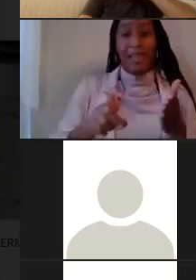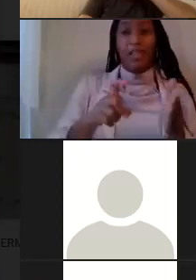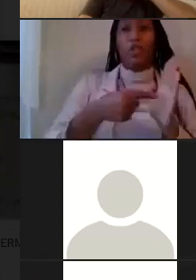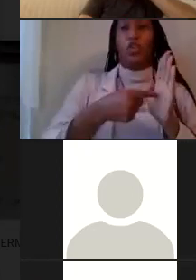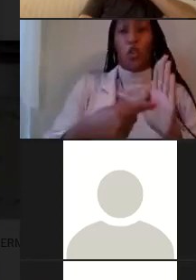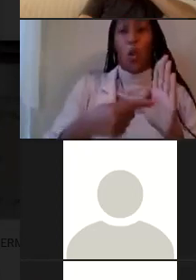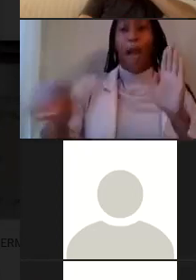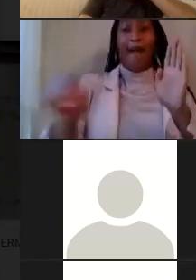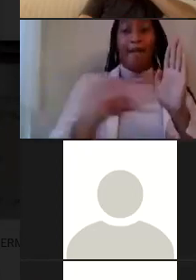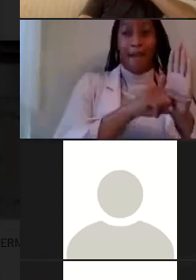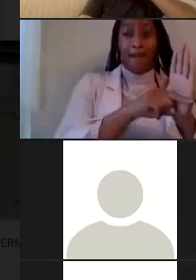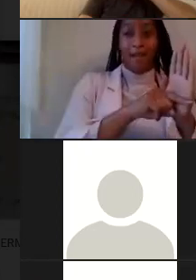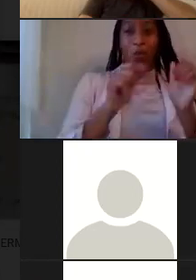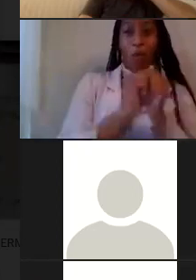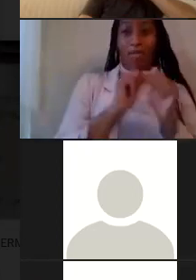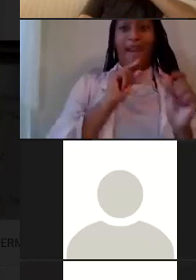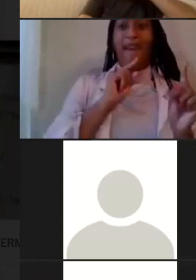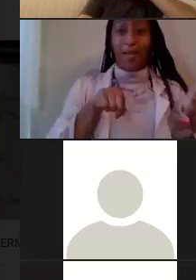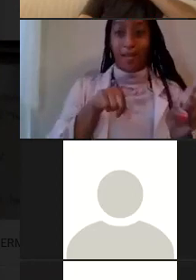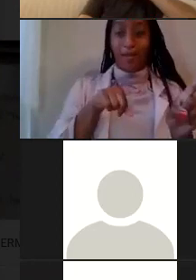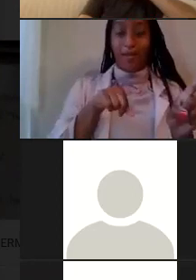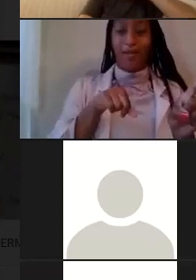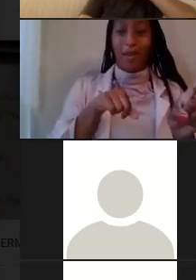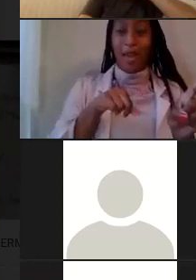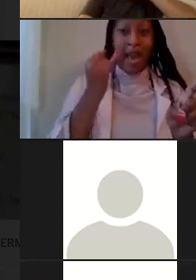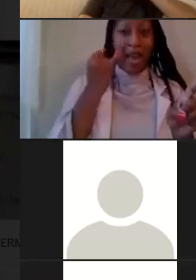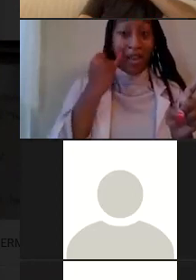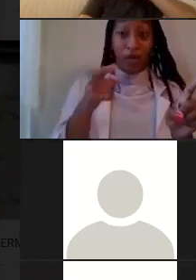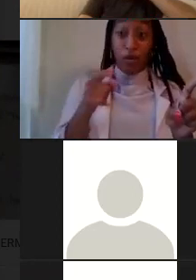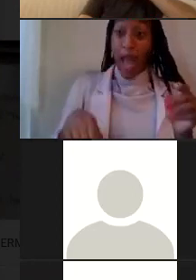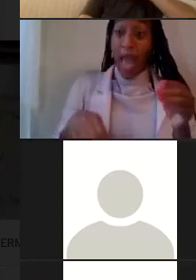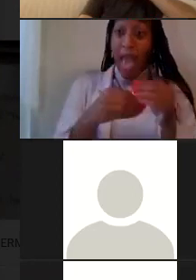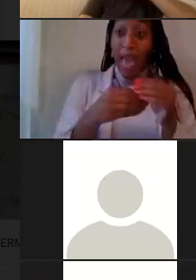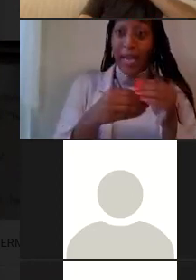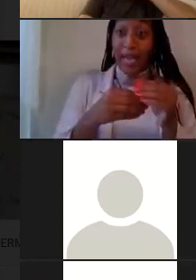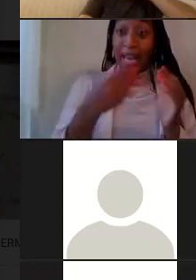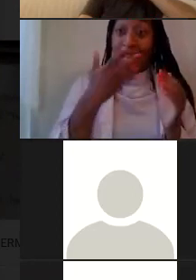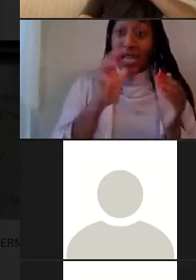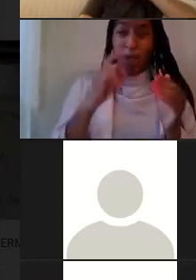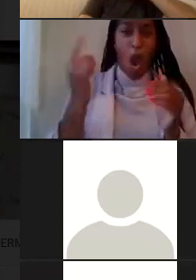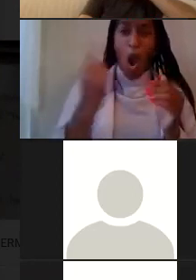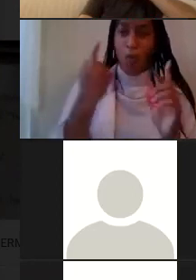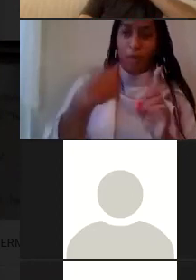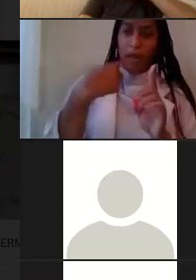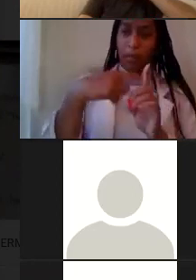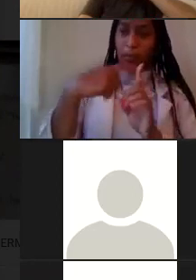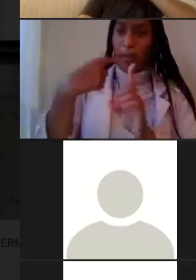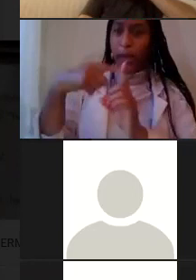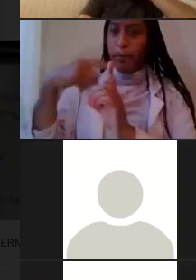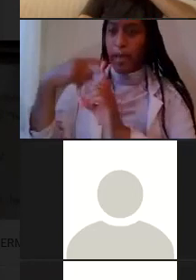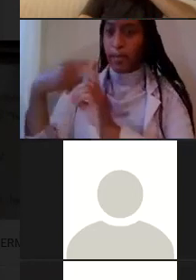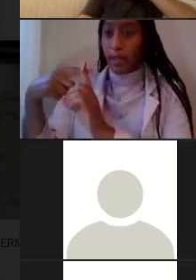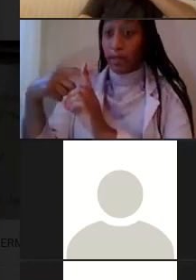Okay? If you're putting in heat, everything's going to come out positive like it should. But if you're removing